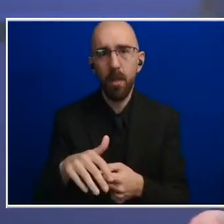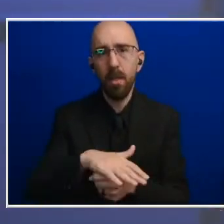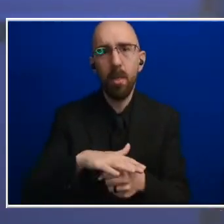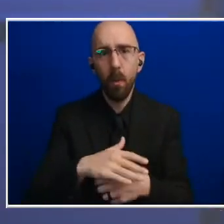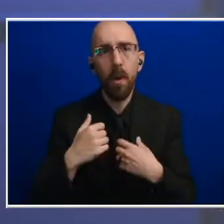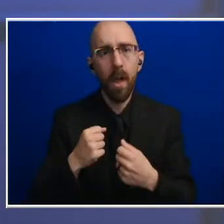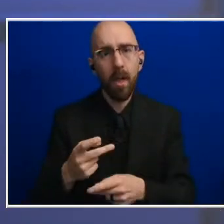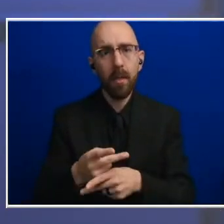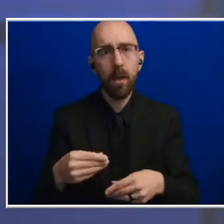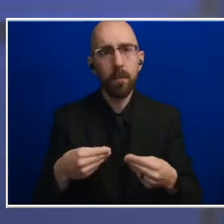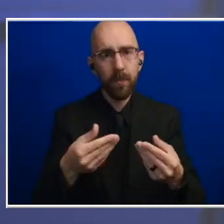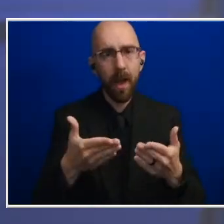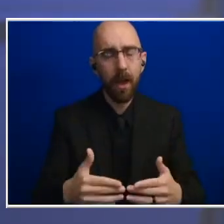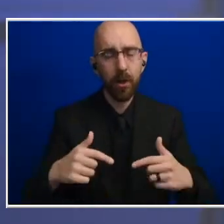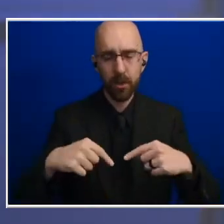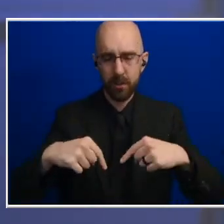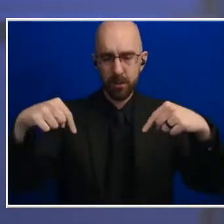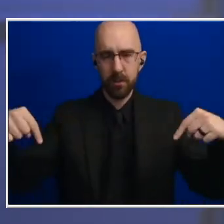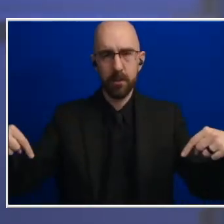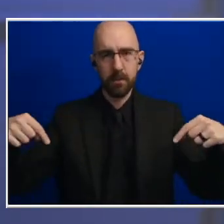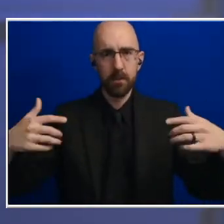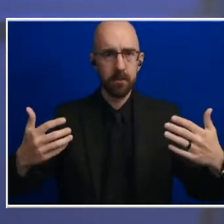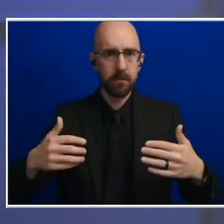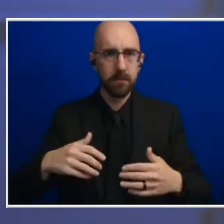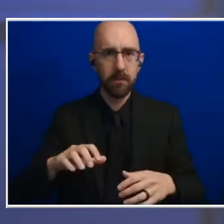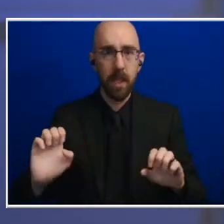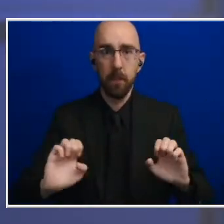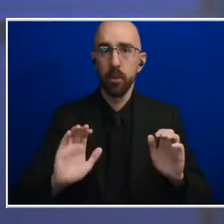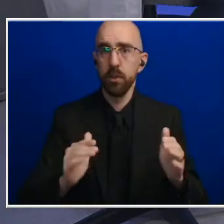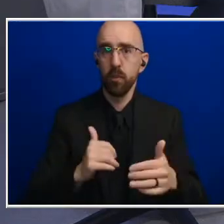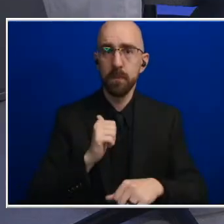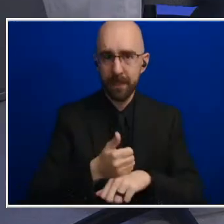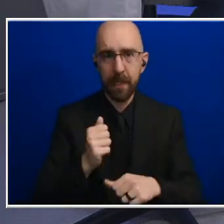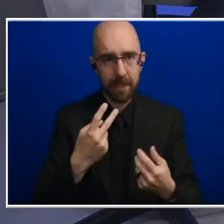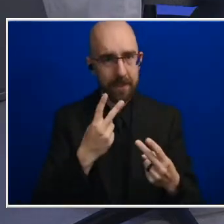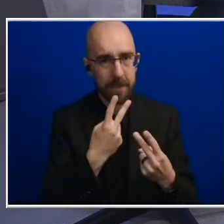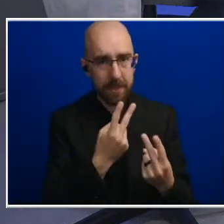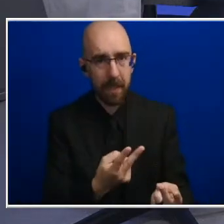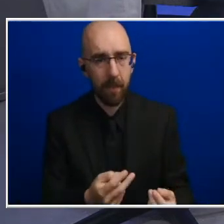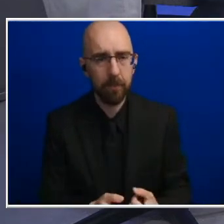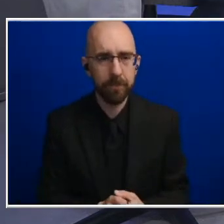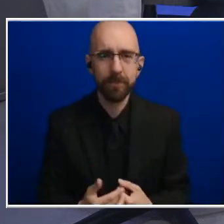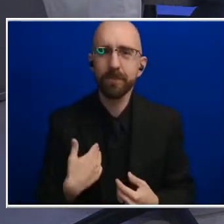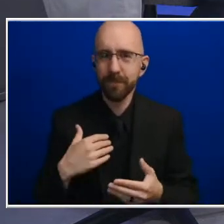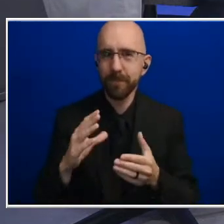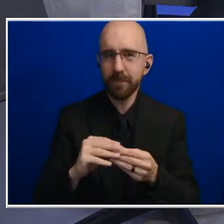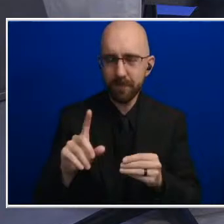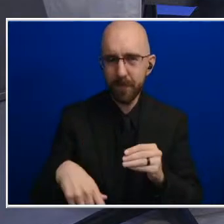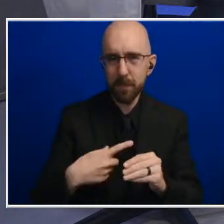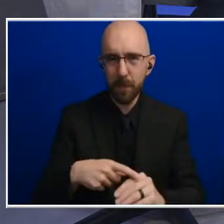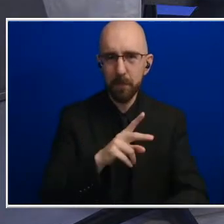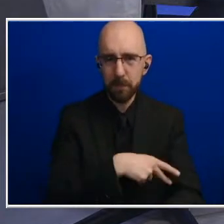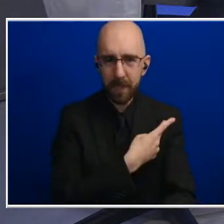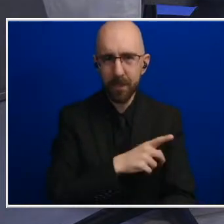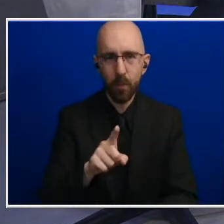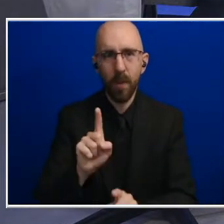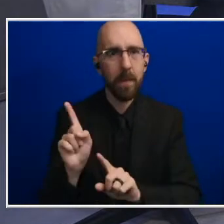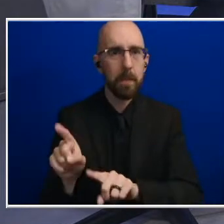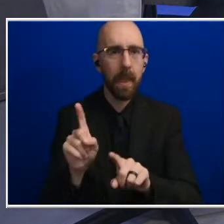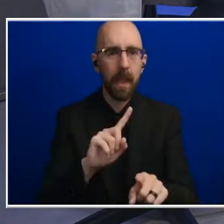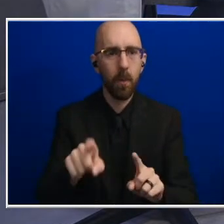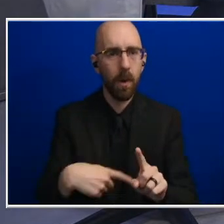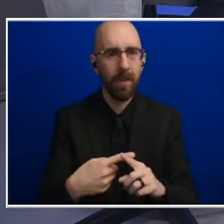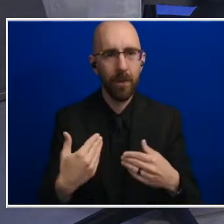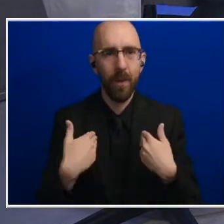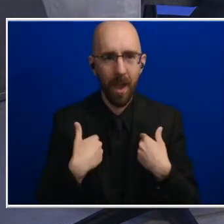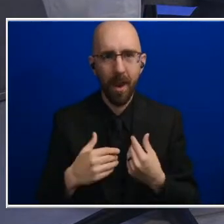the office setting or in the emergency room setting. Yeah. So I think we all have stories about our patients and where they've been when you've had a consult with